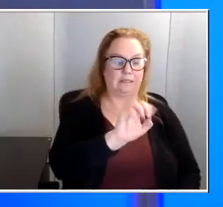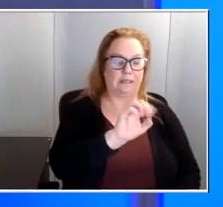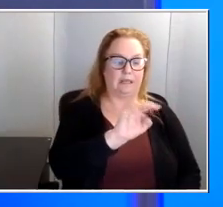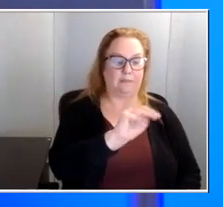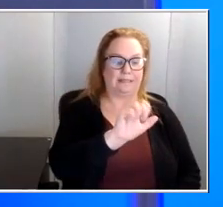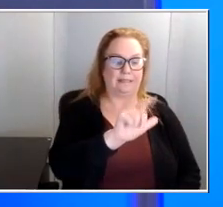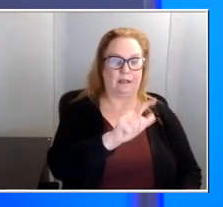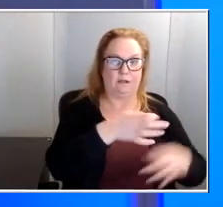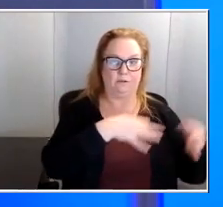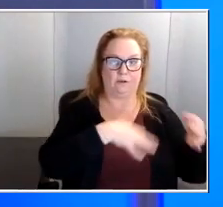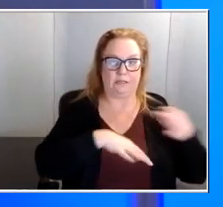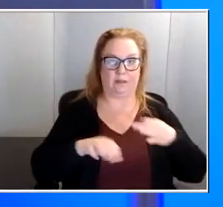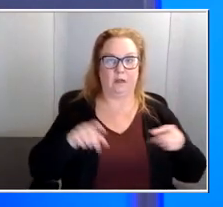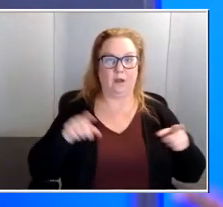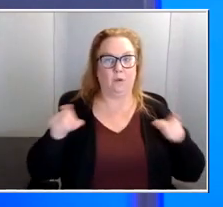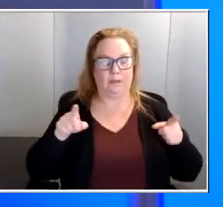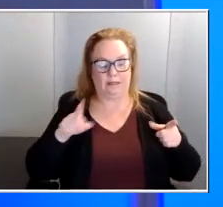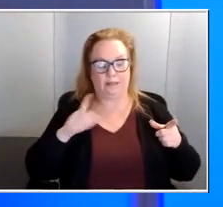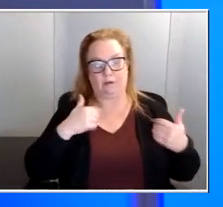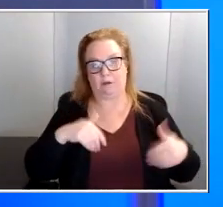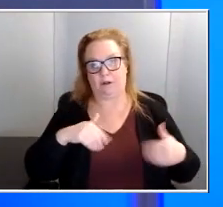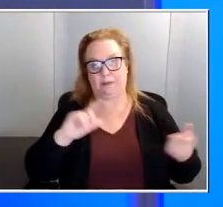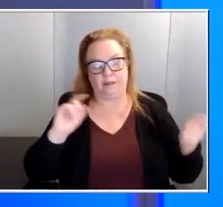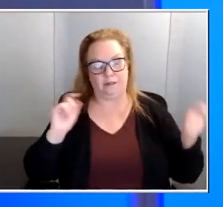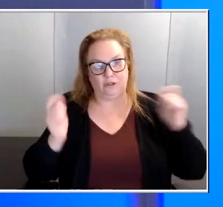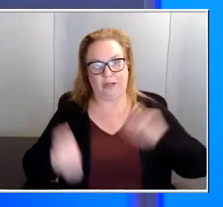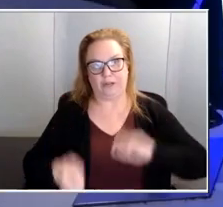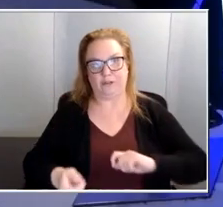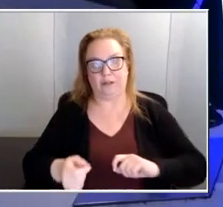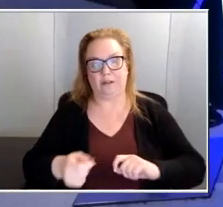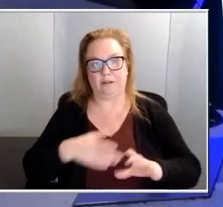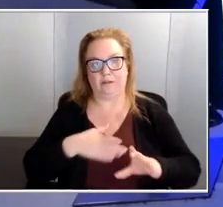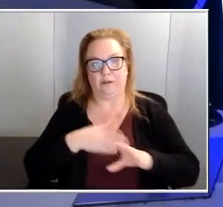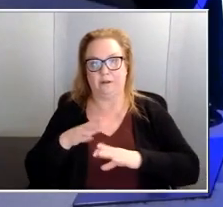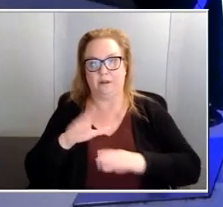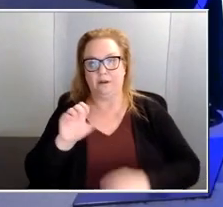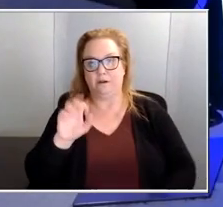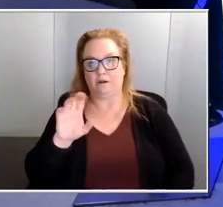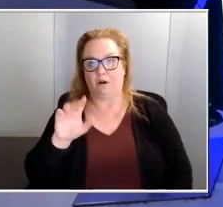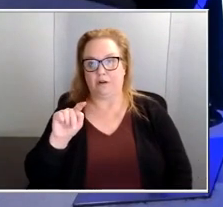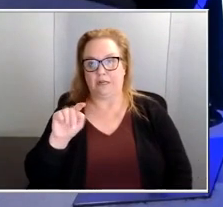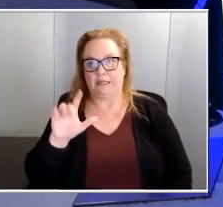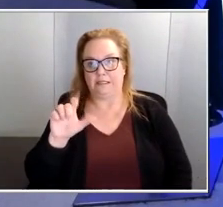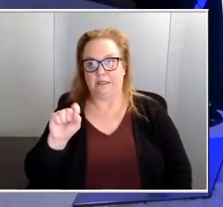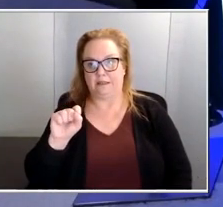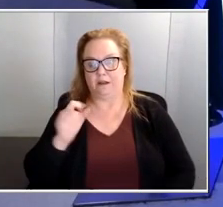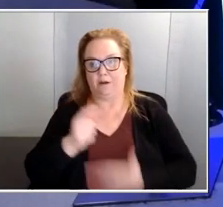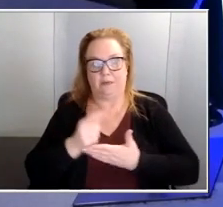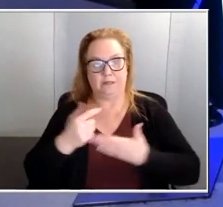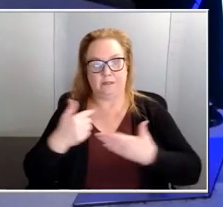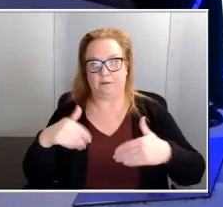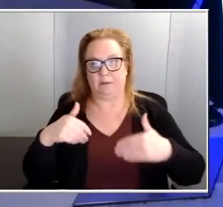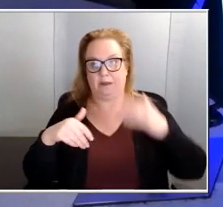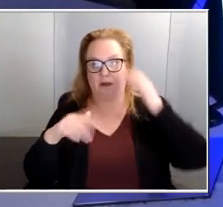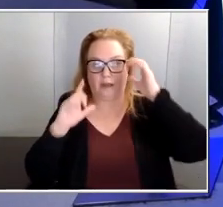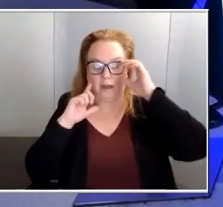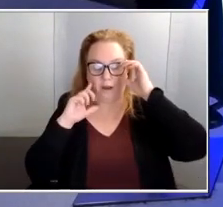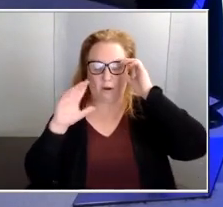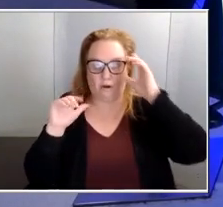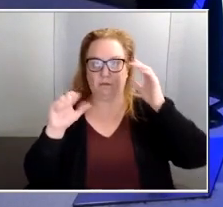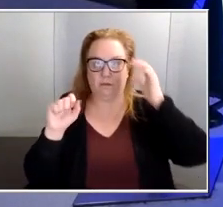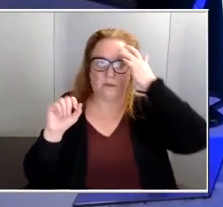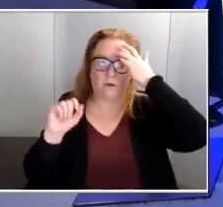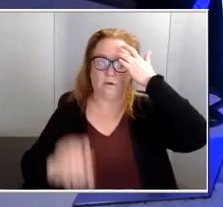we think that's another game changer potentially. Because you think CAR T therapy is going to blow it away. I do, and I hope so. Yeah, that's so